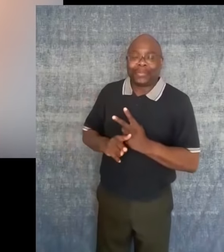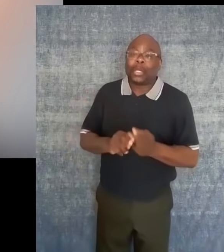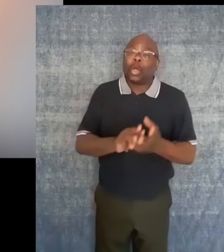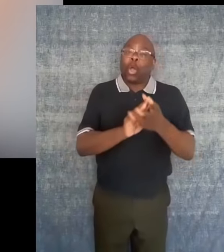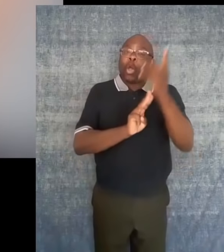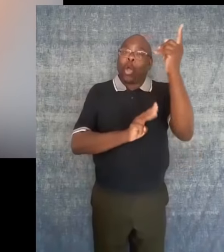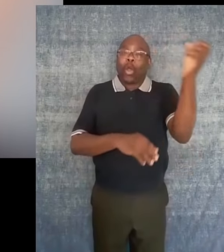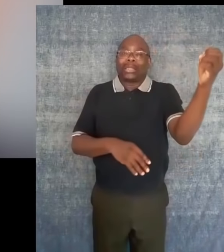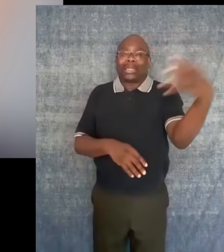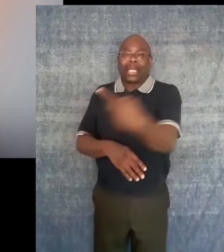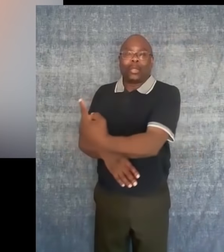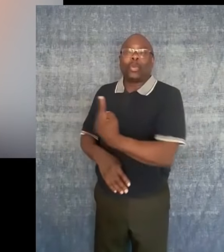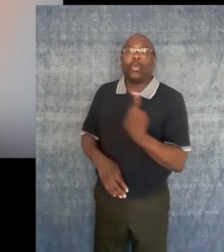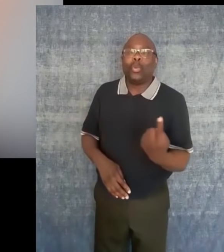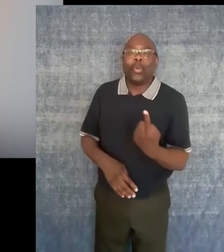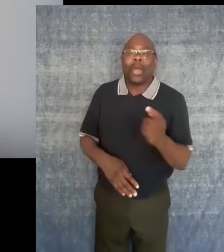God sent a cleaner.